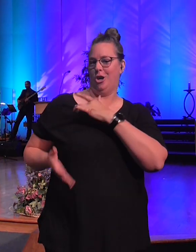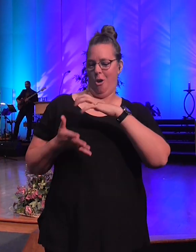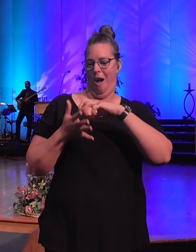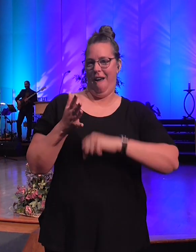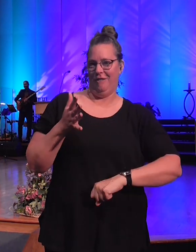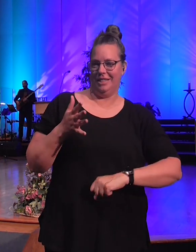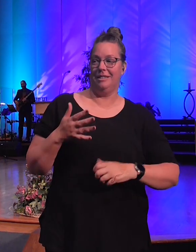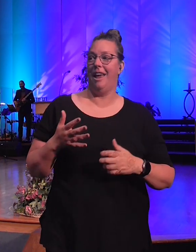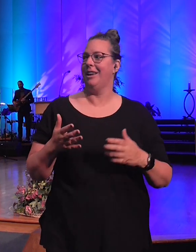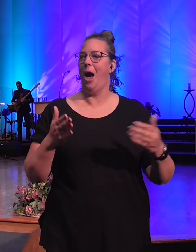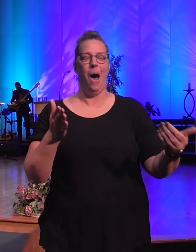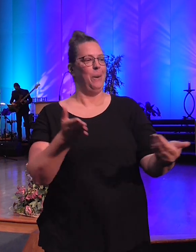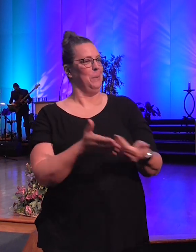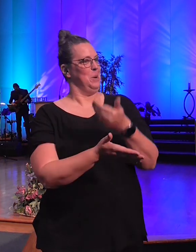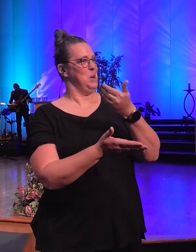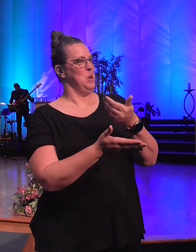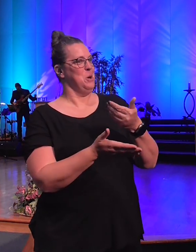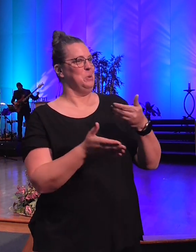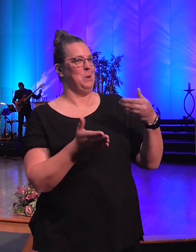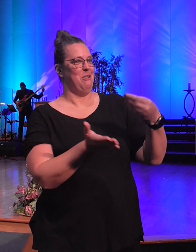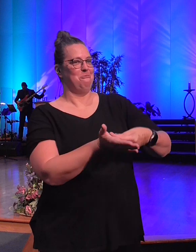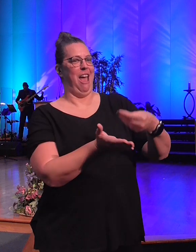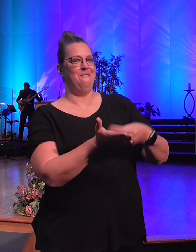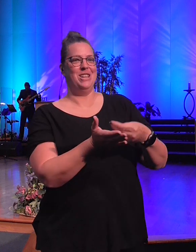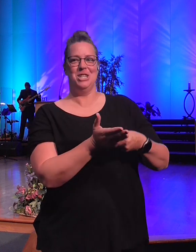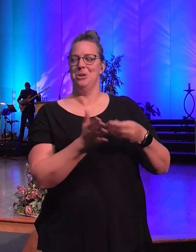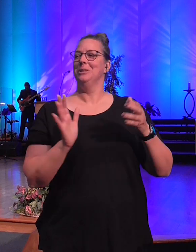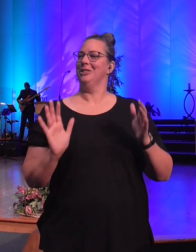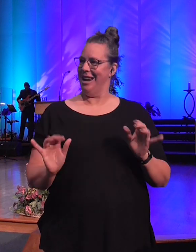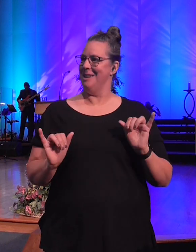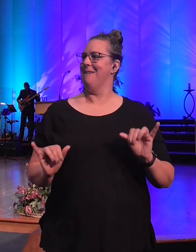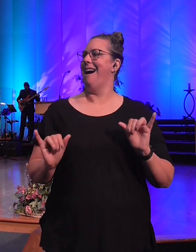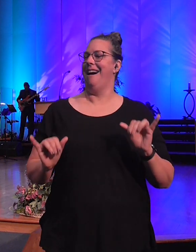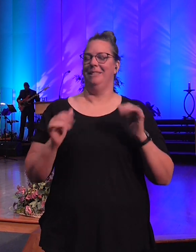There's a whole new revenue stream.